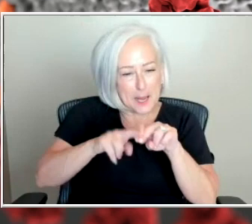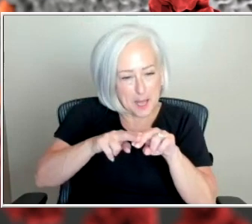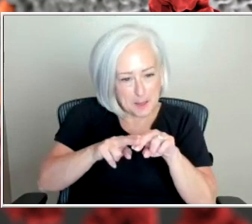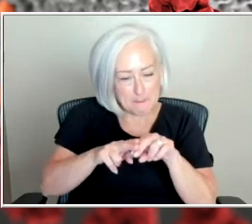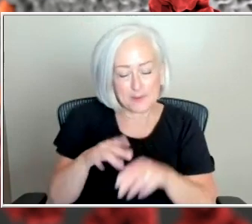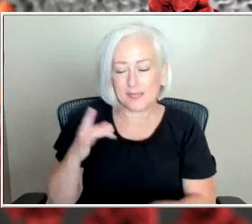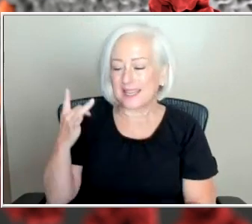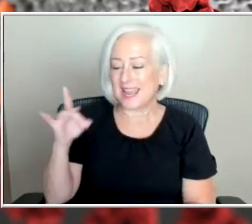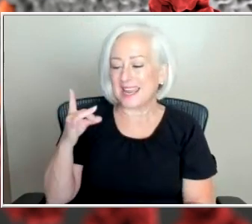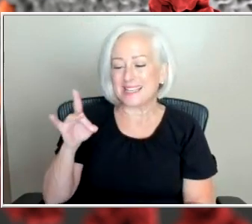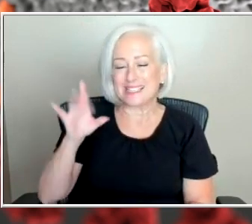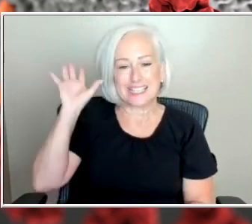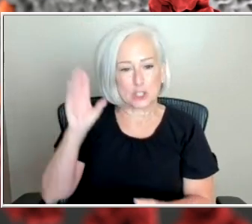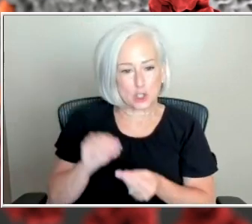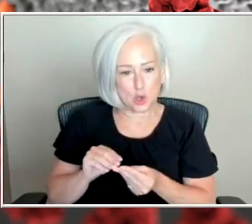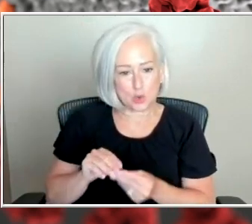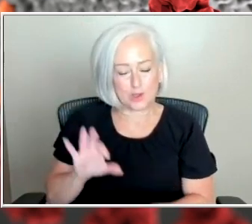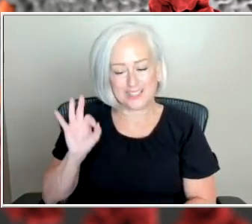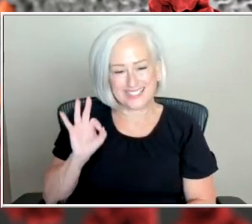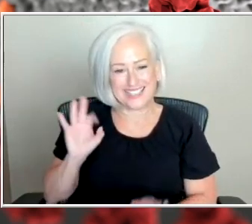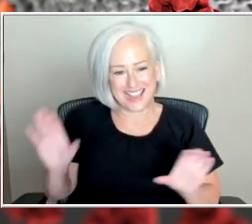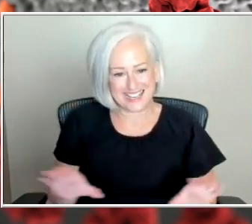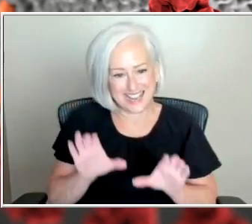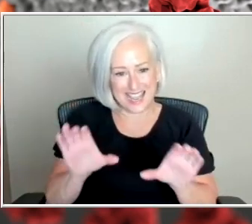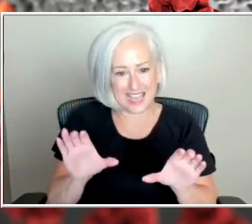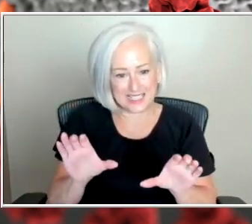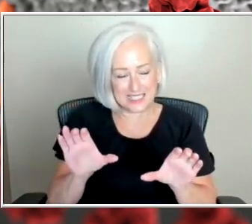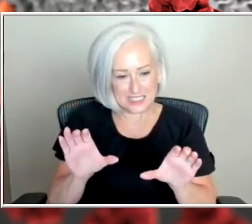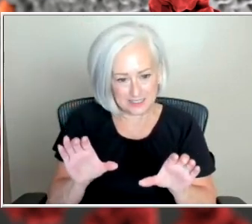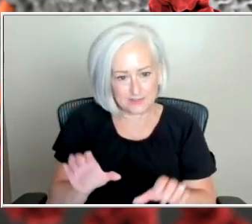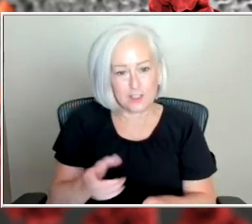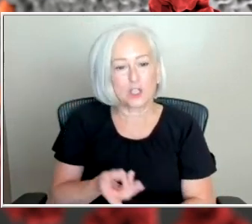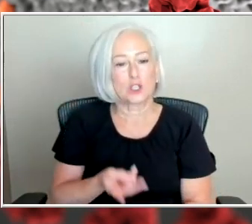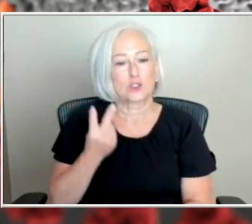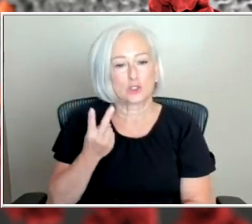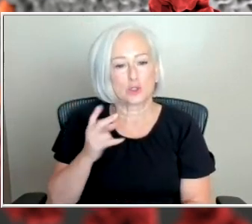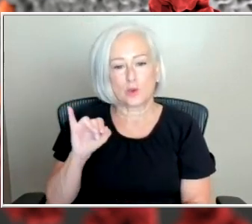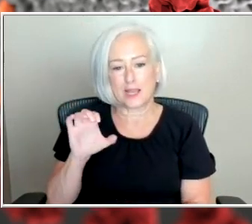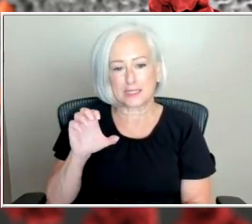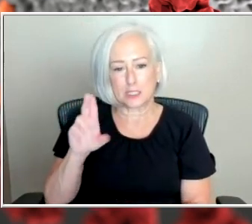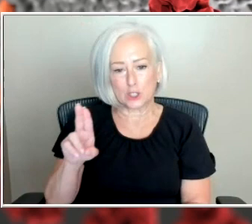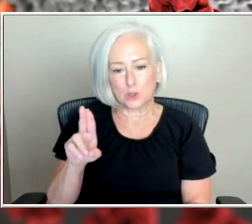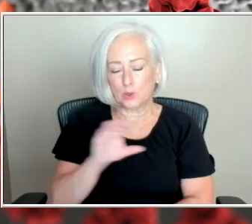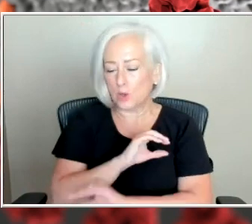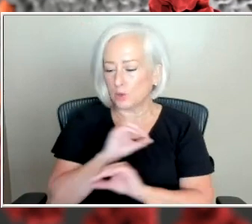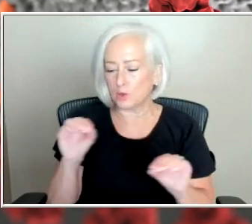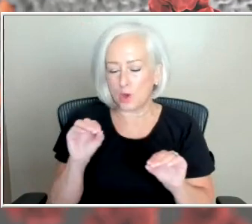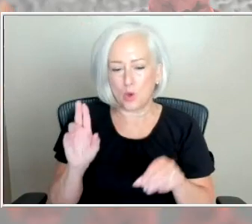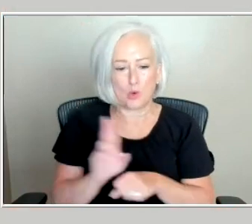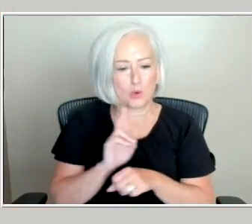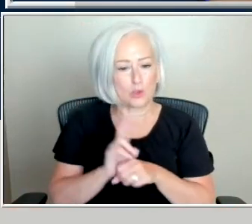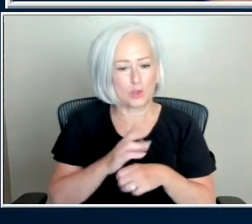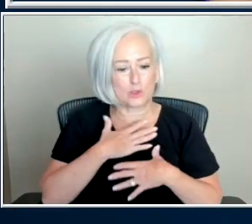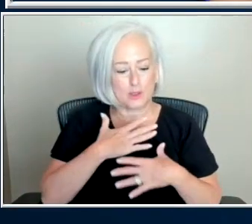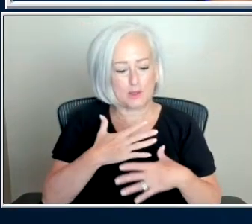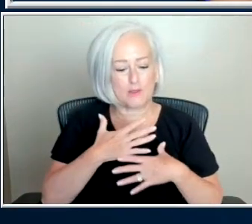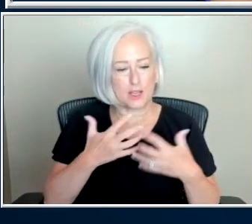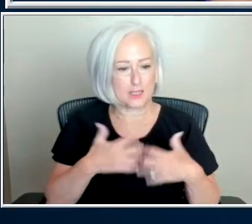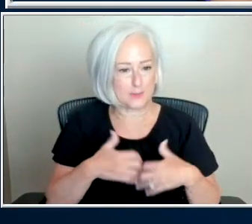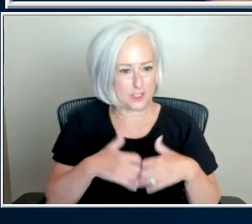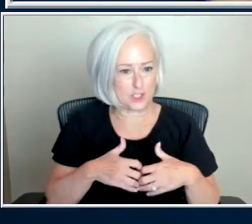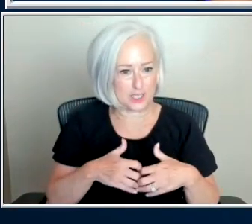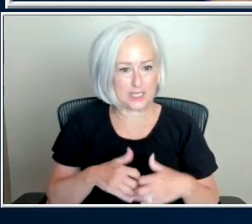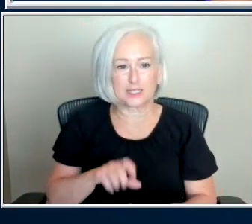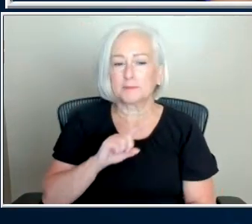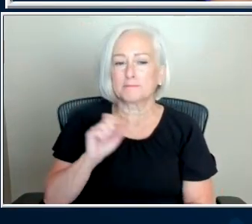18 total, 9 active. Of those, 2 in the ICU, but 0 on the ventilator. I have to ask you about this. The CDC published